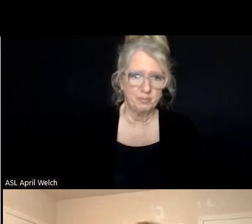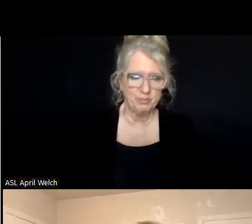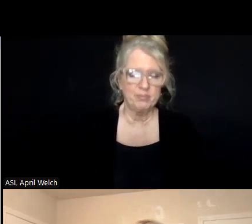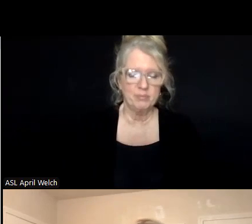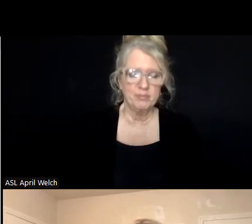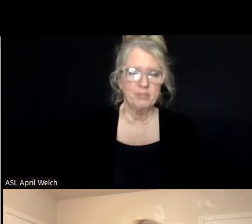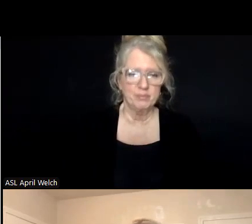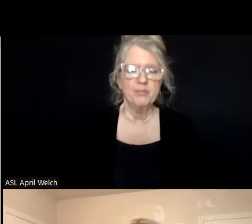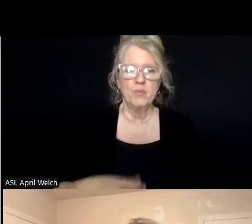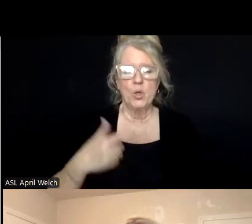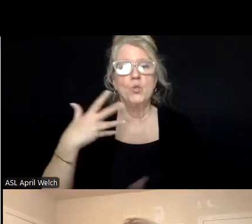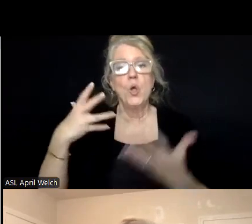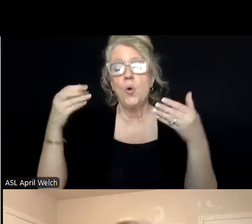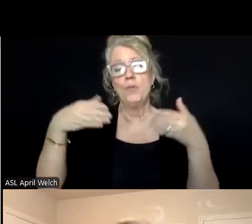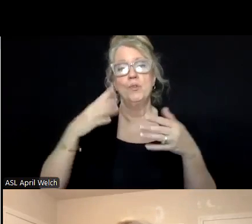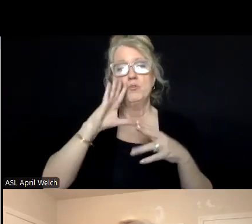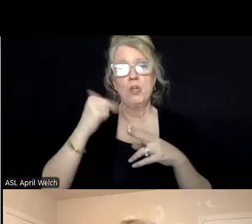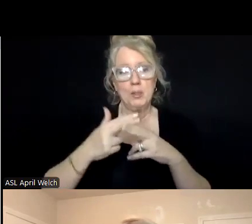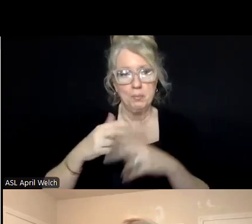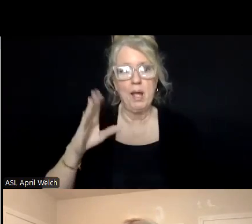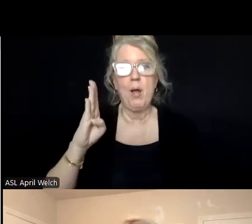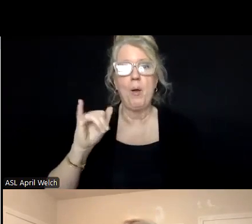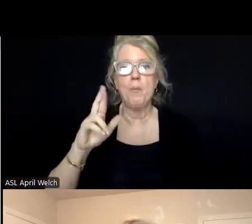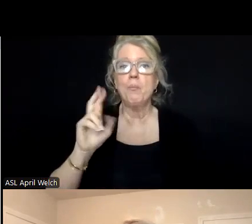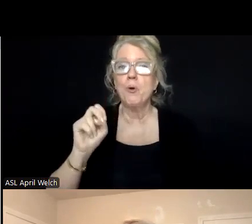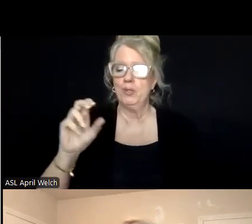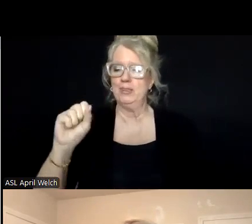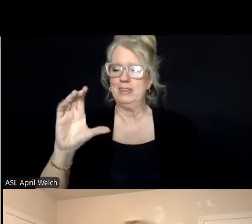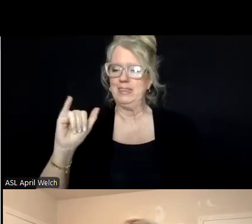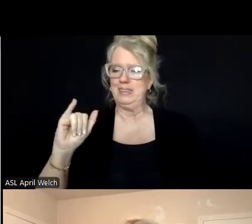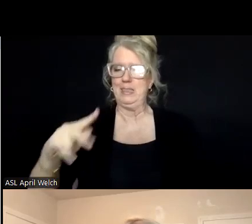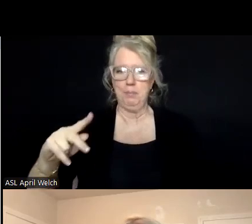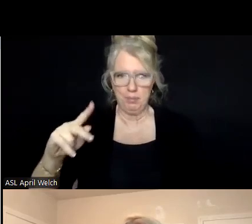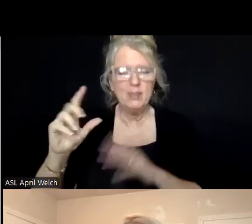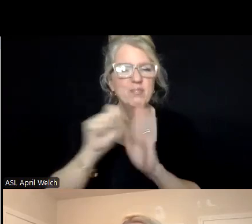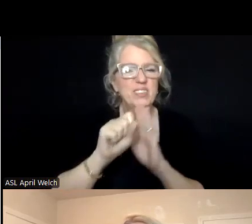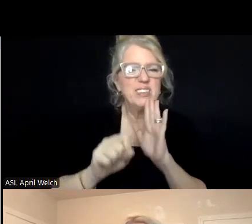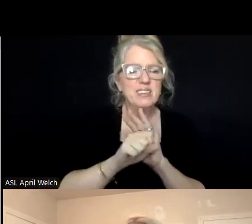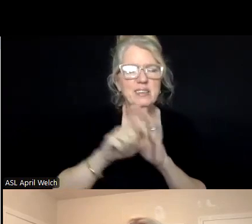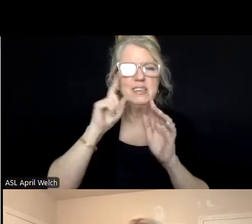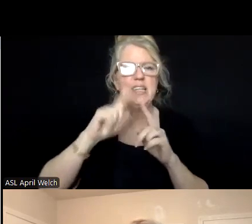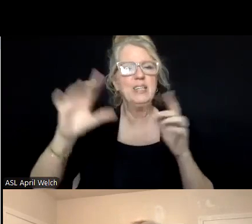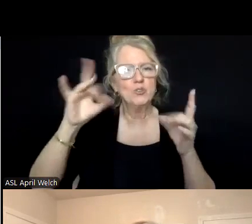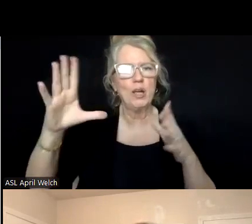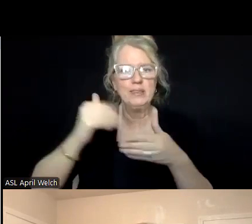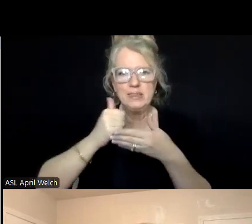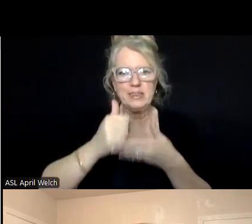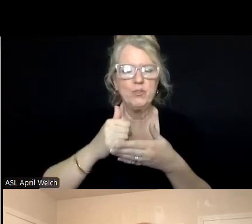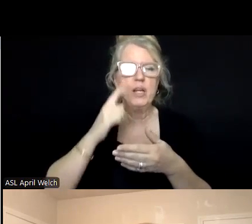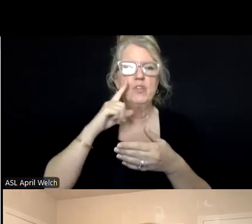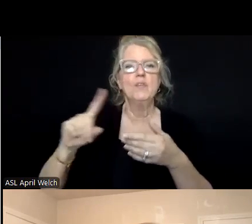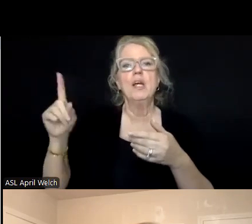we particularly want to talk about is Byrne SCIP, the Byrne State Crisis Intervention Program, which was created by